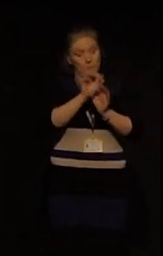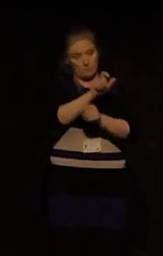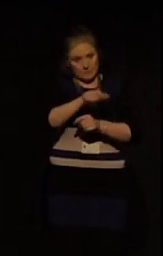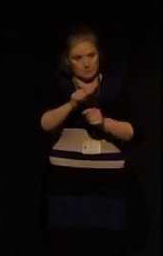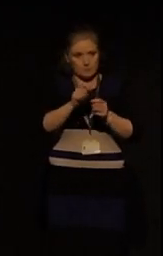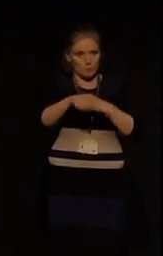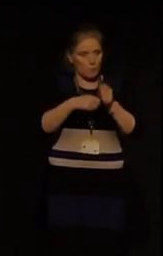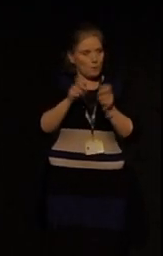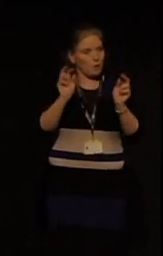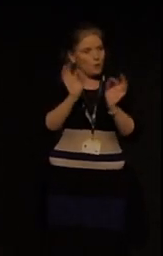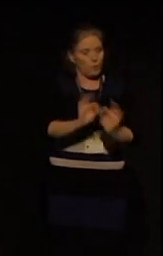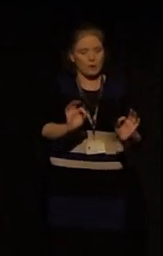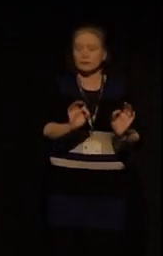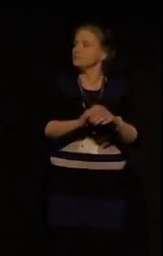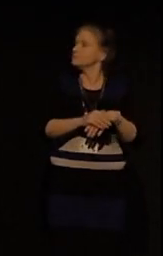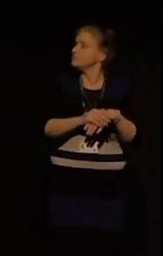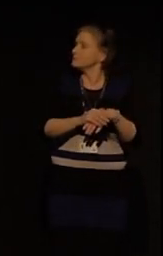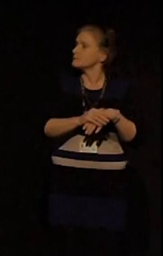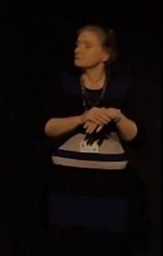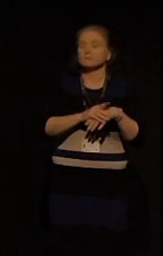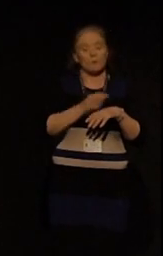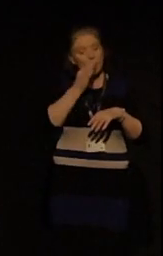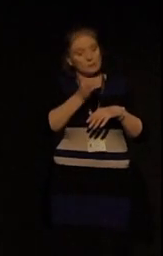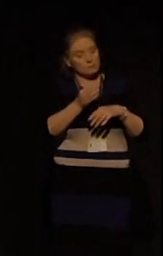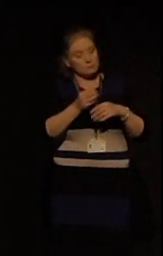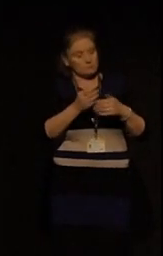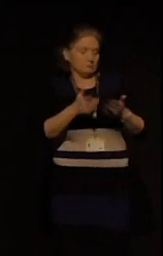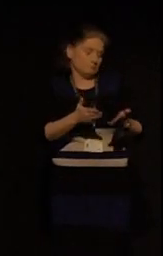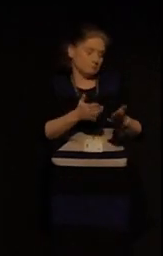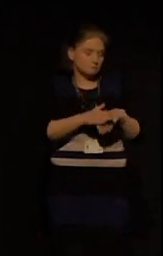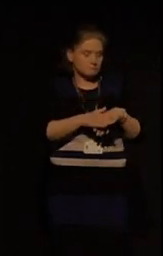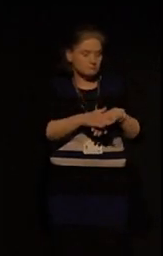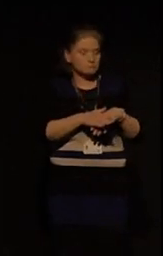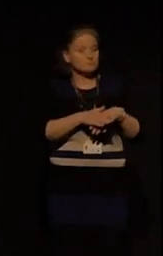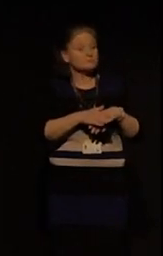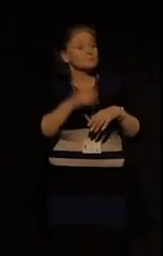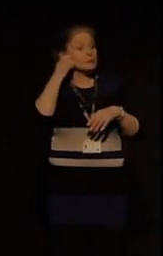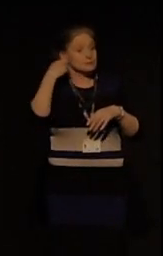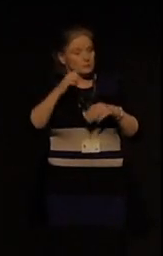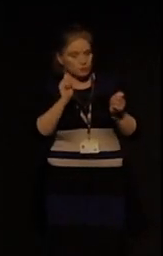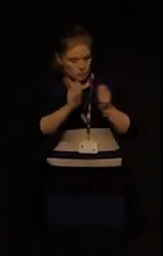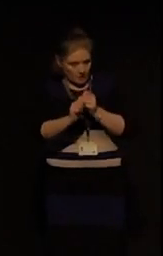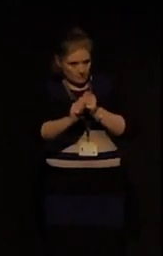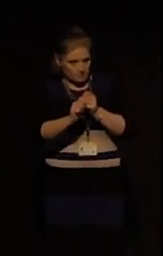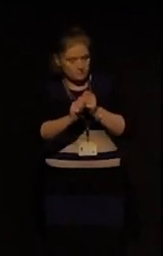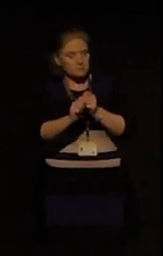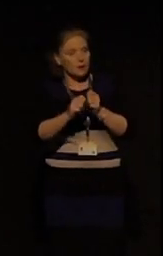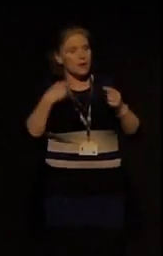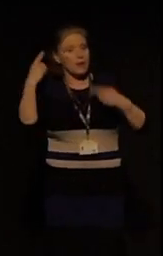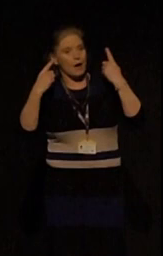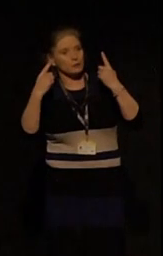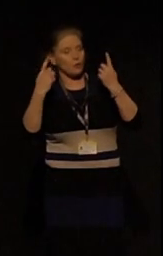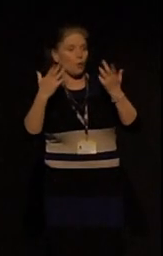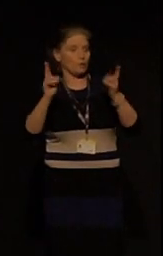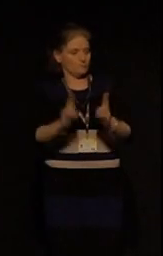that. And then we would ask a statistical question. We would say, when the tinnitus changes, when either it gets louder and when it